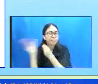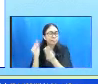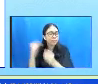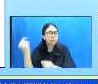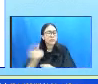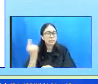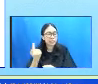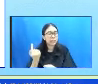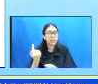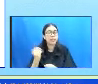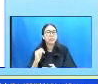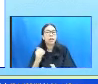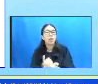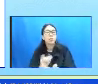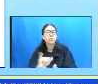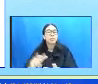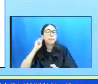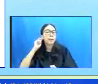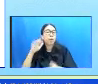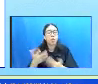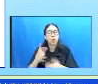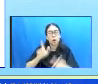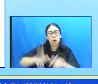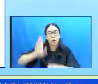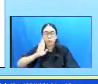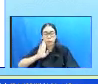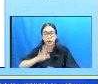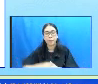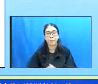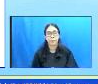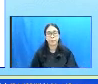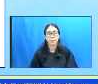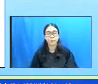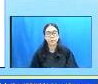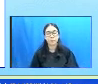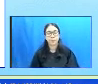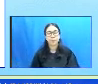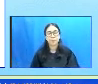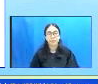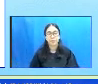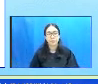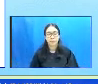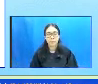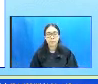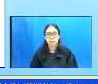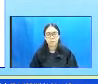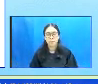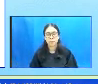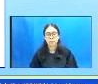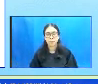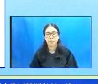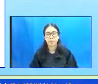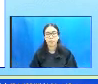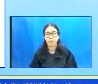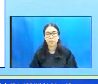As a former director within the Ministry of Foreign Affairs, a director dealing with the relations with civil